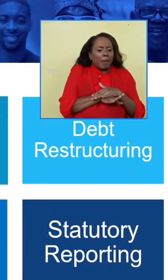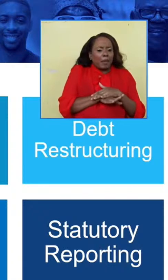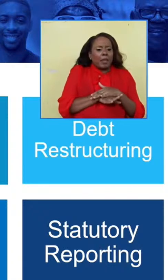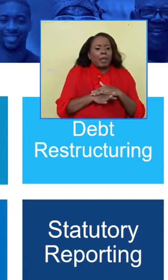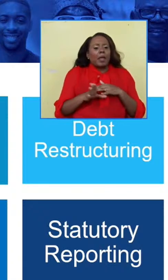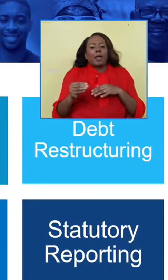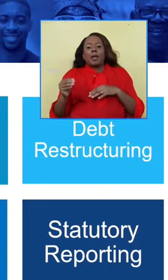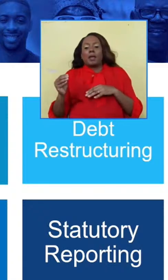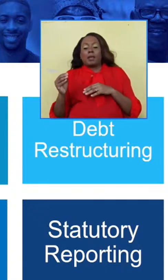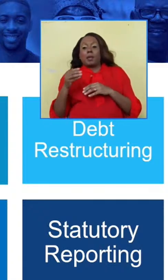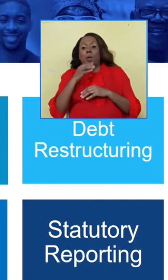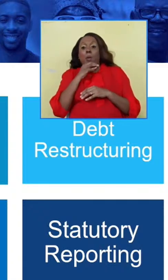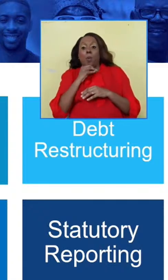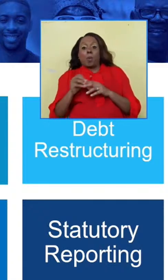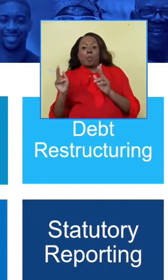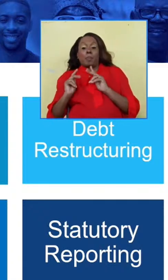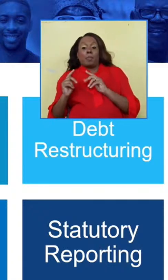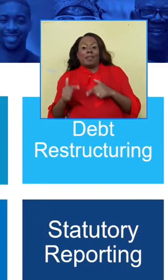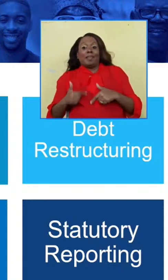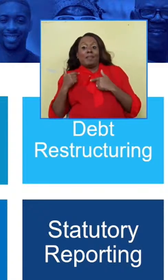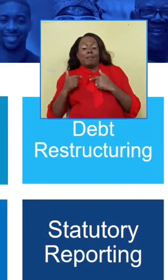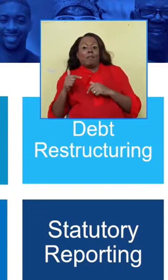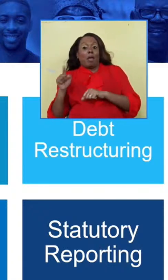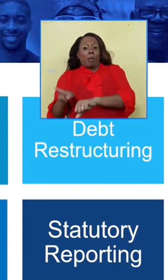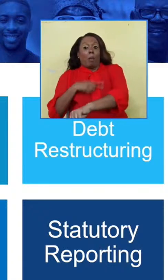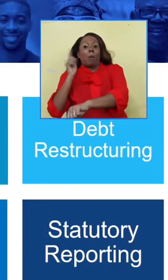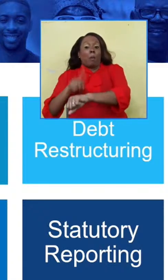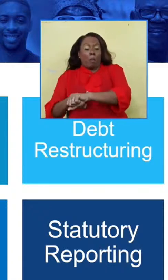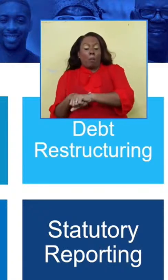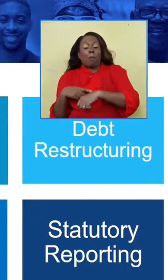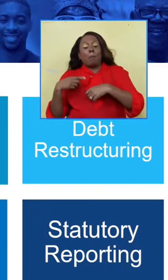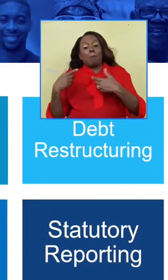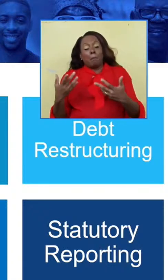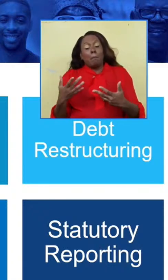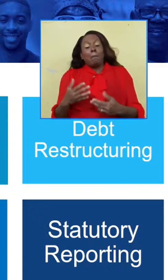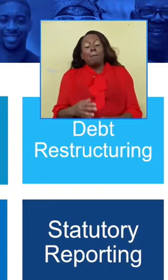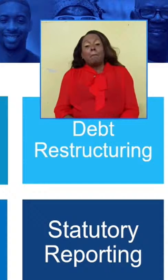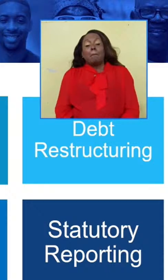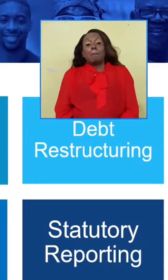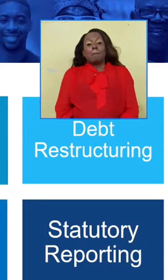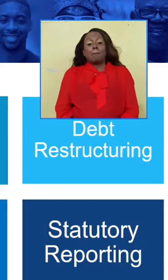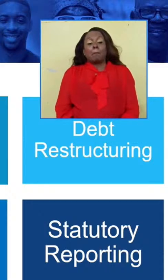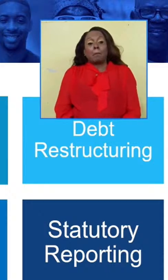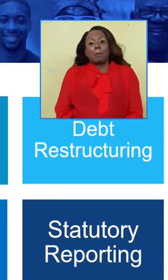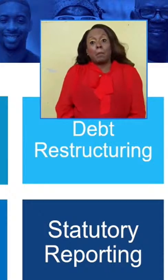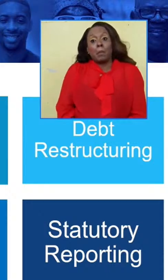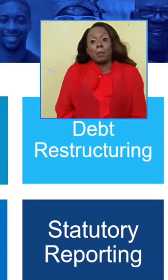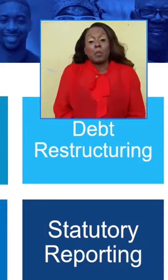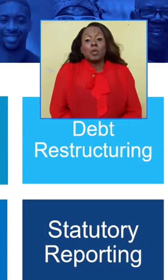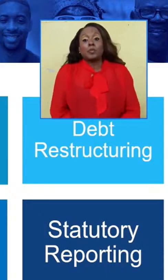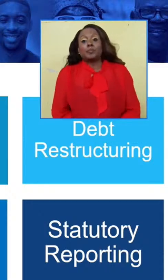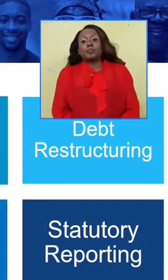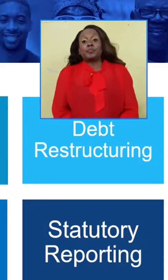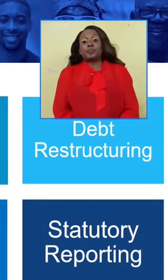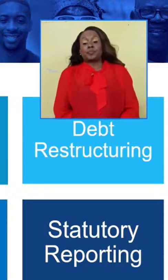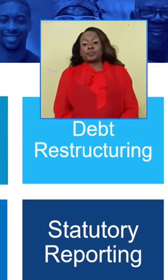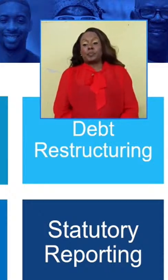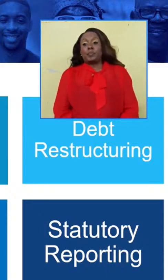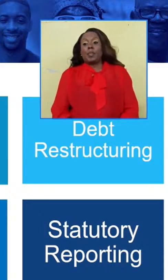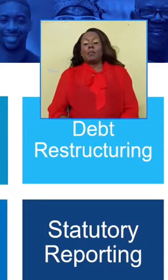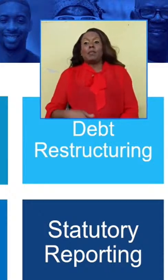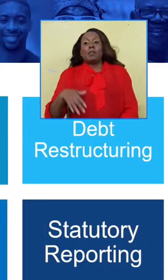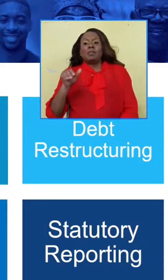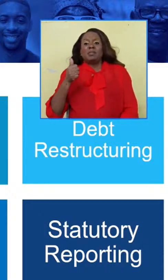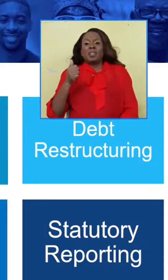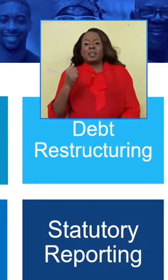actually declining each year. As Mr. Adams said, the economy has not performed well over the last 10,